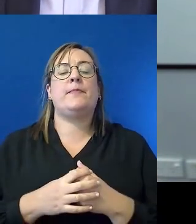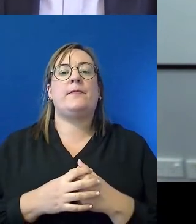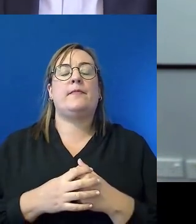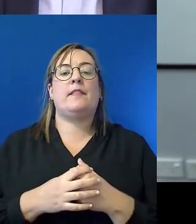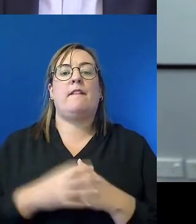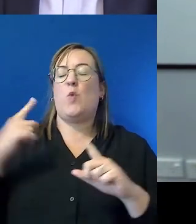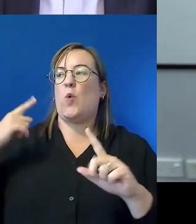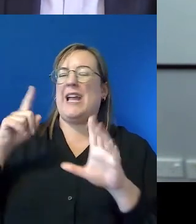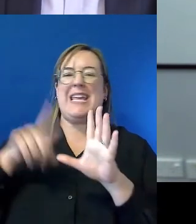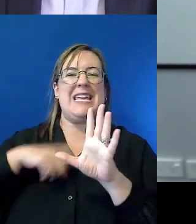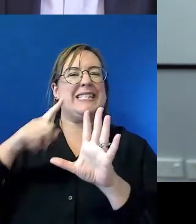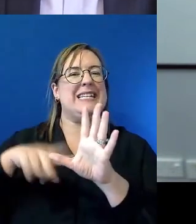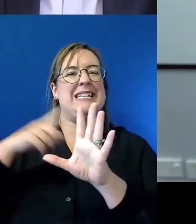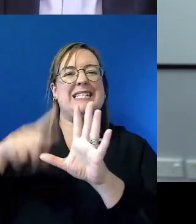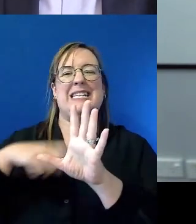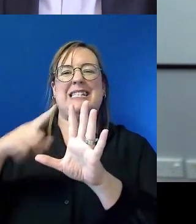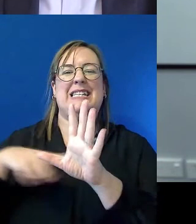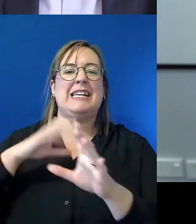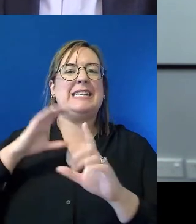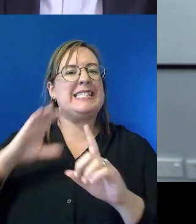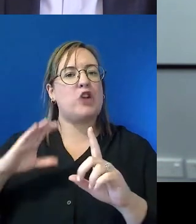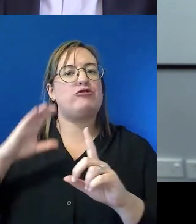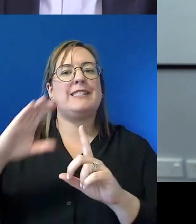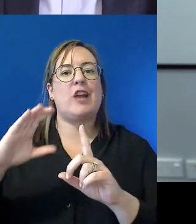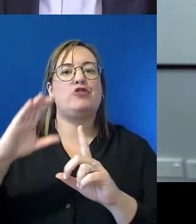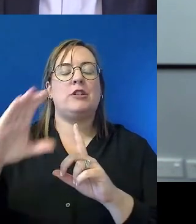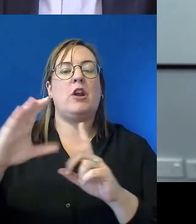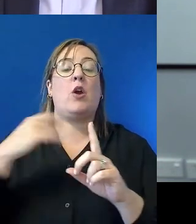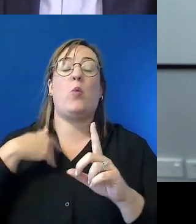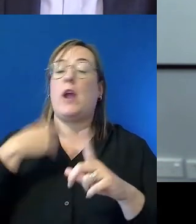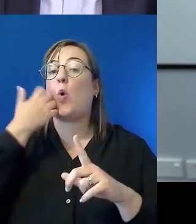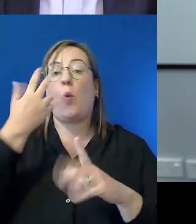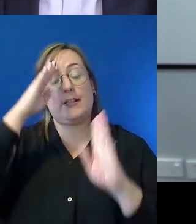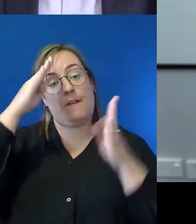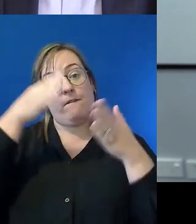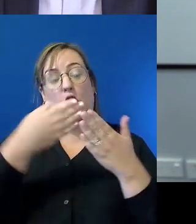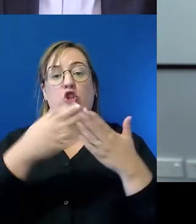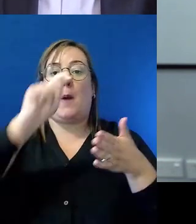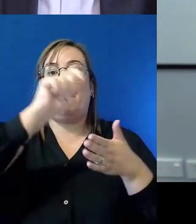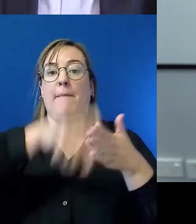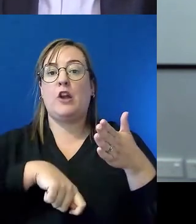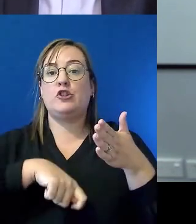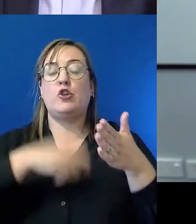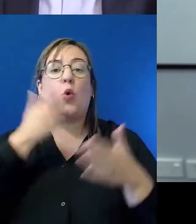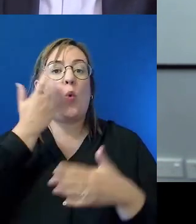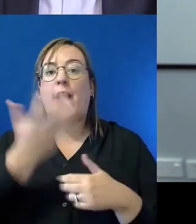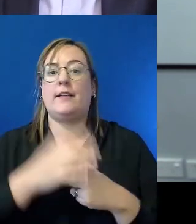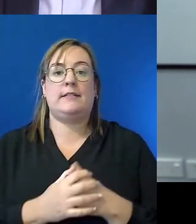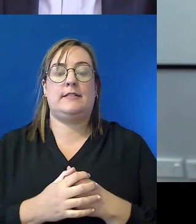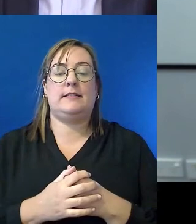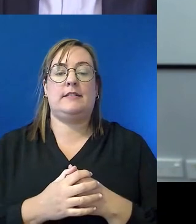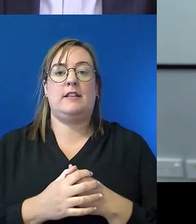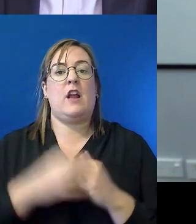we've been kind of running a justice system that's pretty much been about punishment and pretty much about